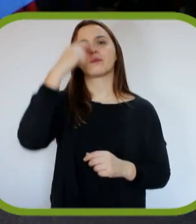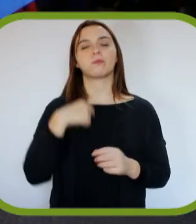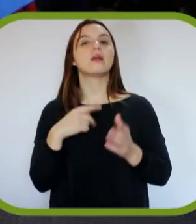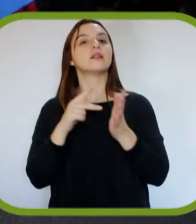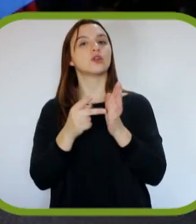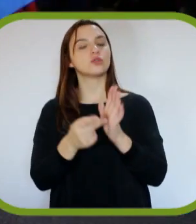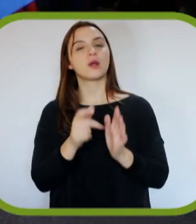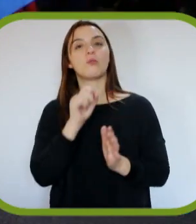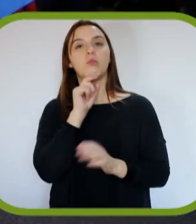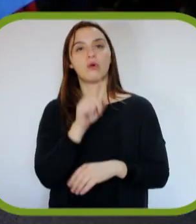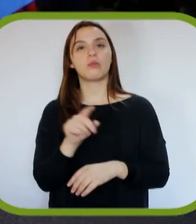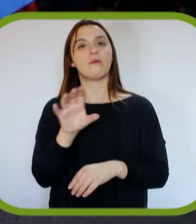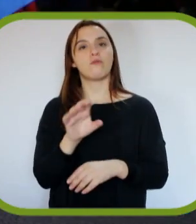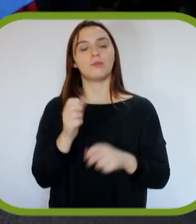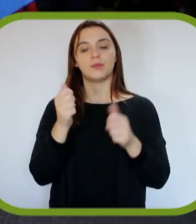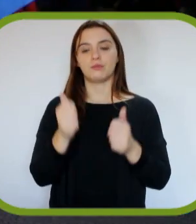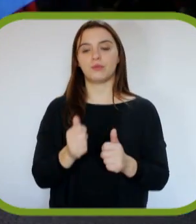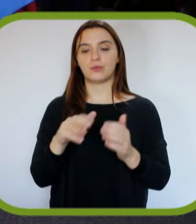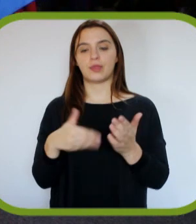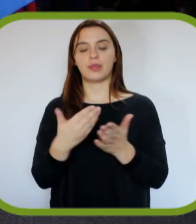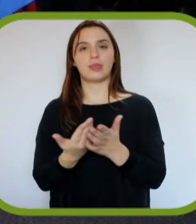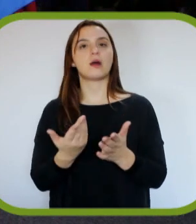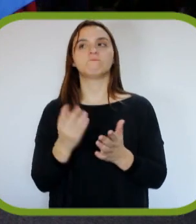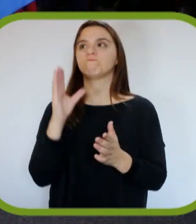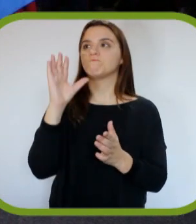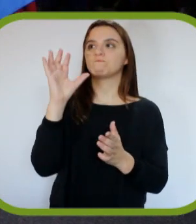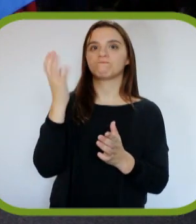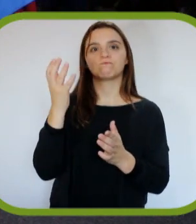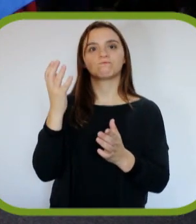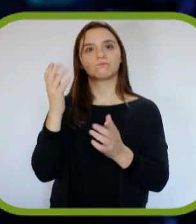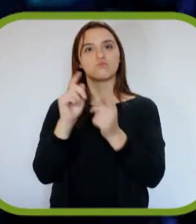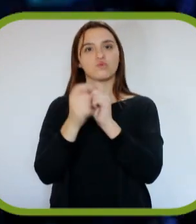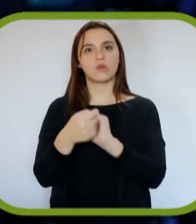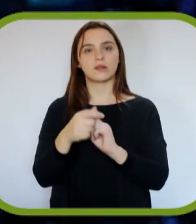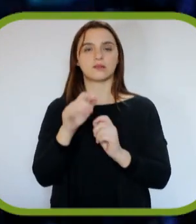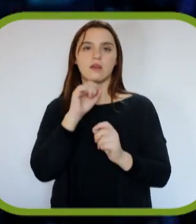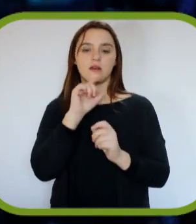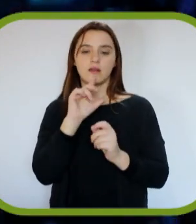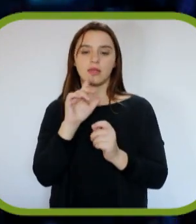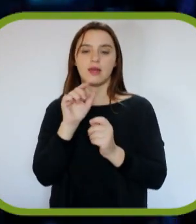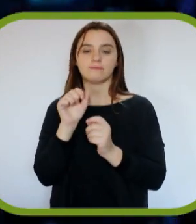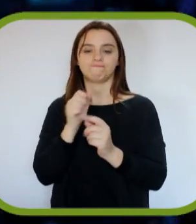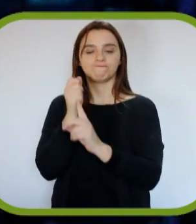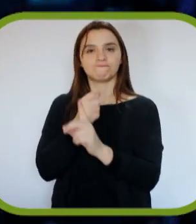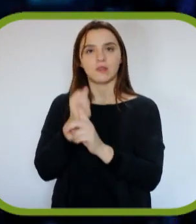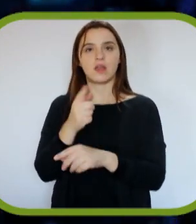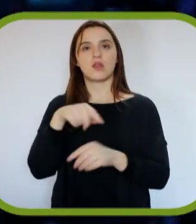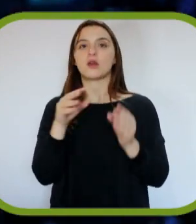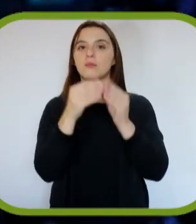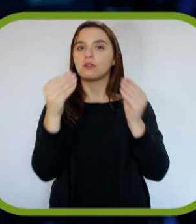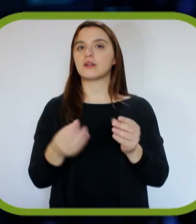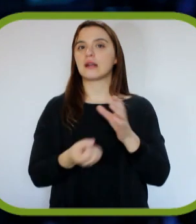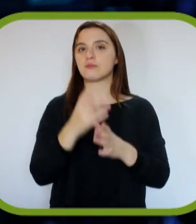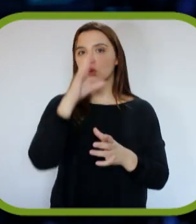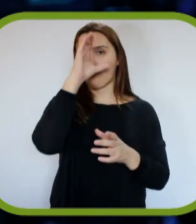we know that technologies can be an effective way of addressing climate change. At a national level, we are building platforms